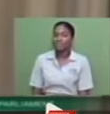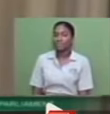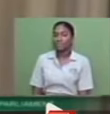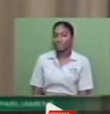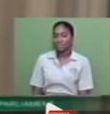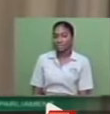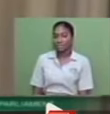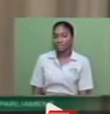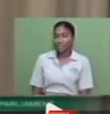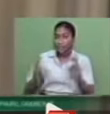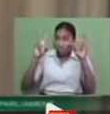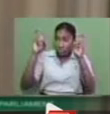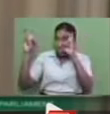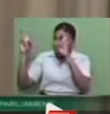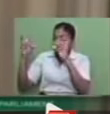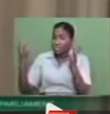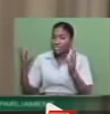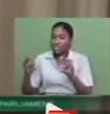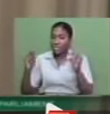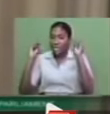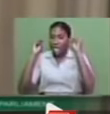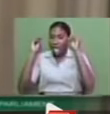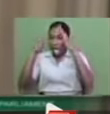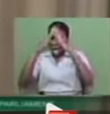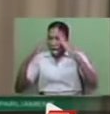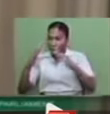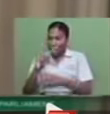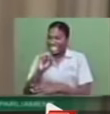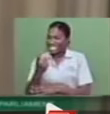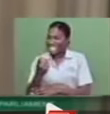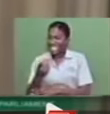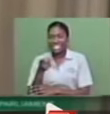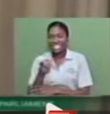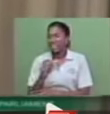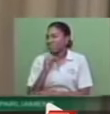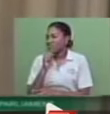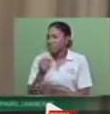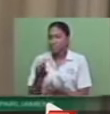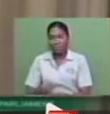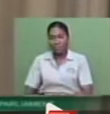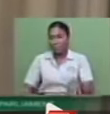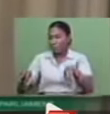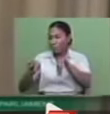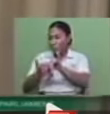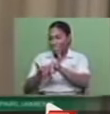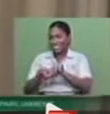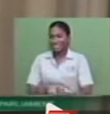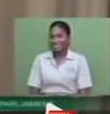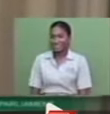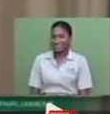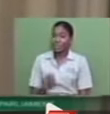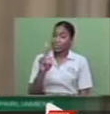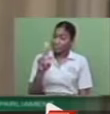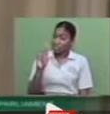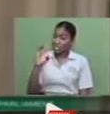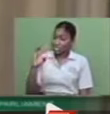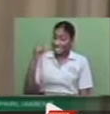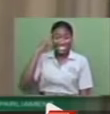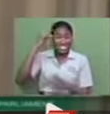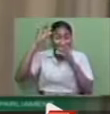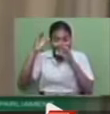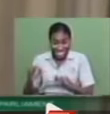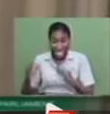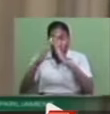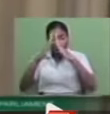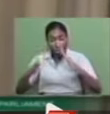Headline, Minister, property tax not a priority. Larry Hawaii said this. Government has no intention